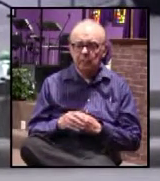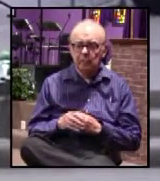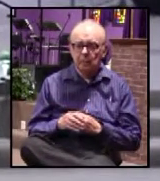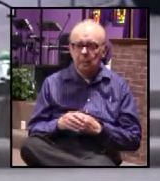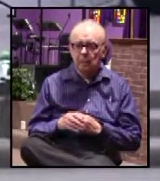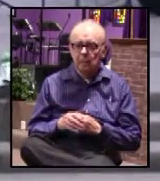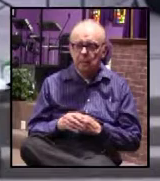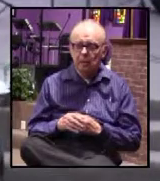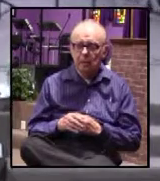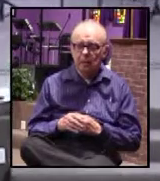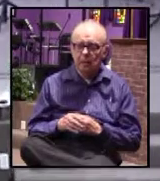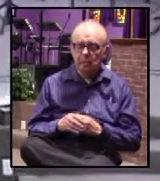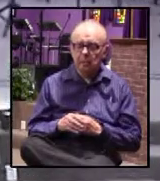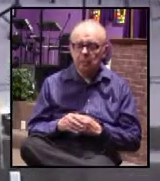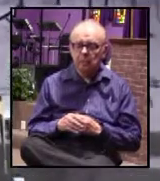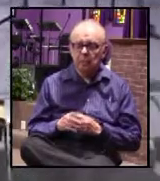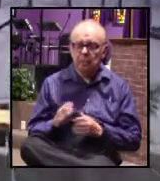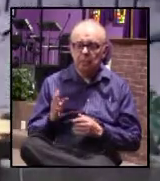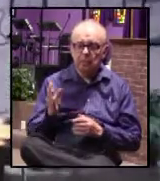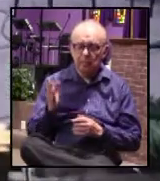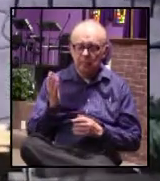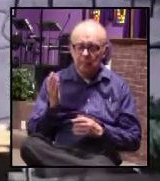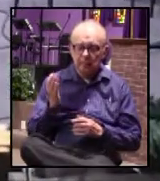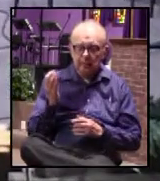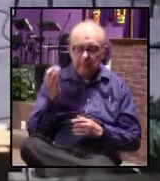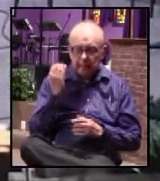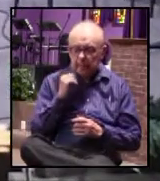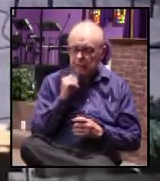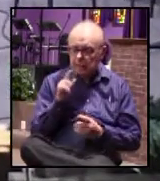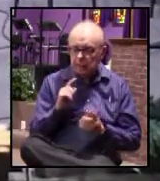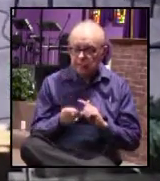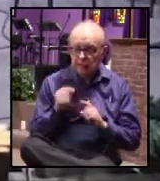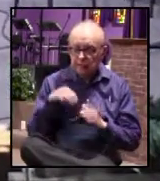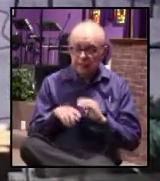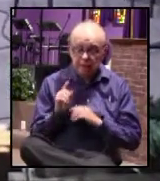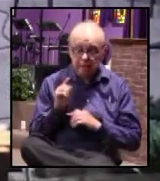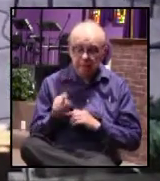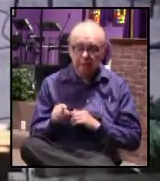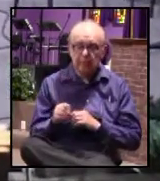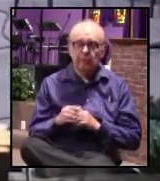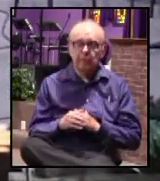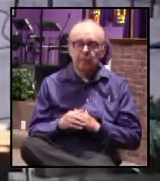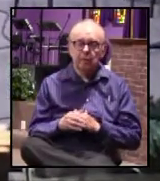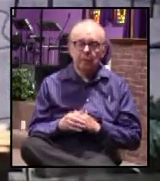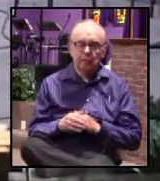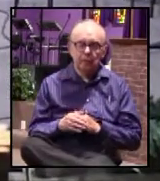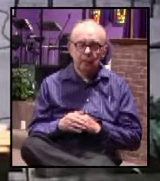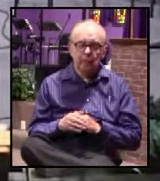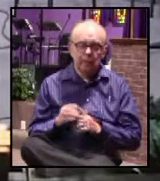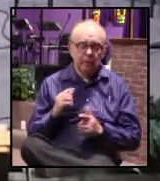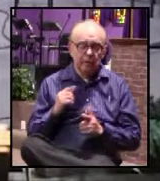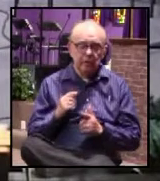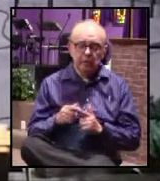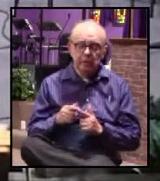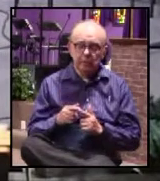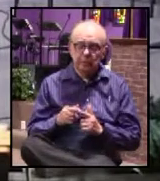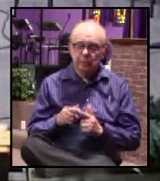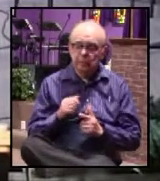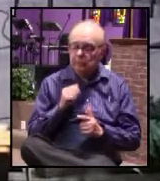gentlemen. If there has not been a change in you, then you have not got a hold of Jesus.